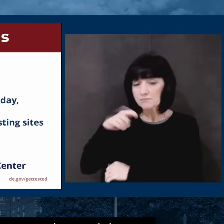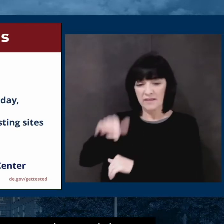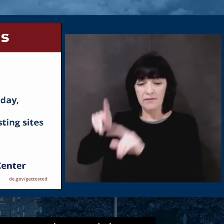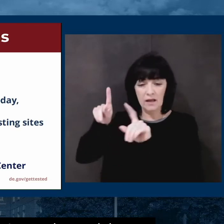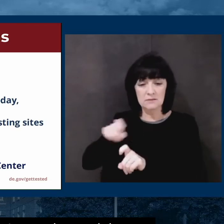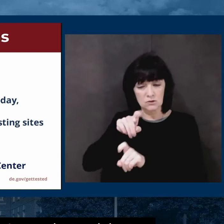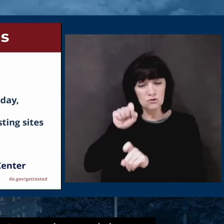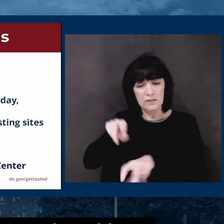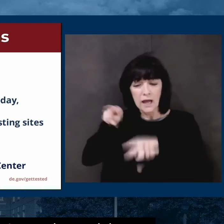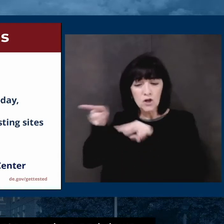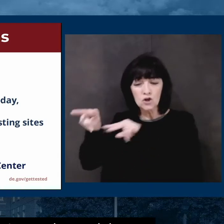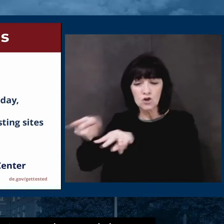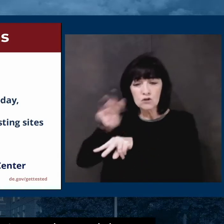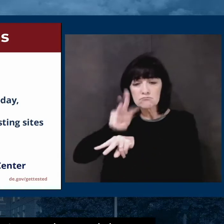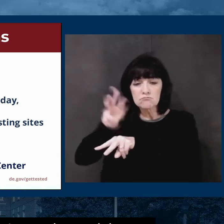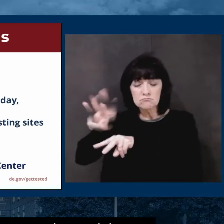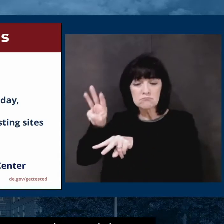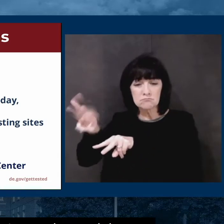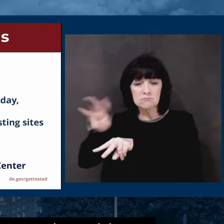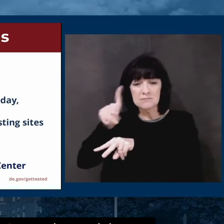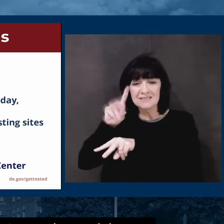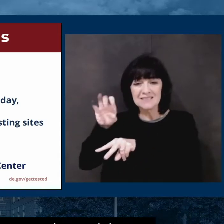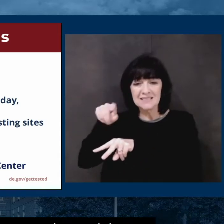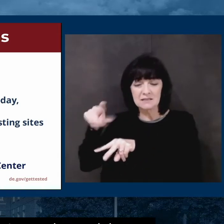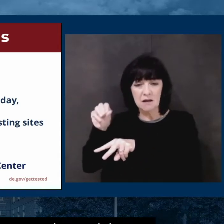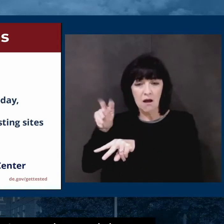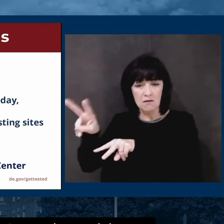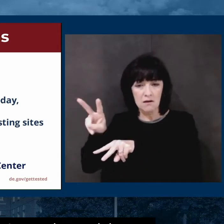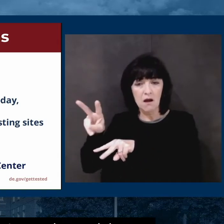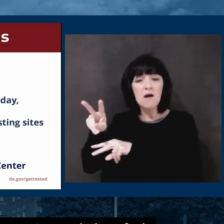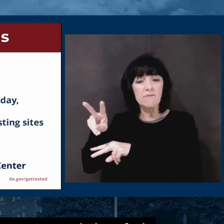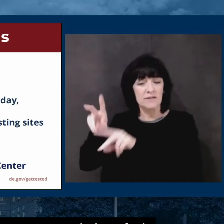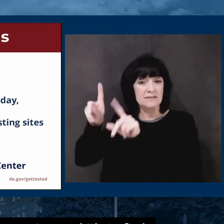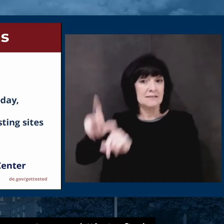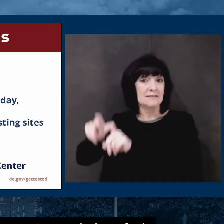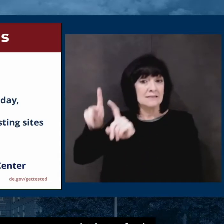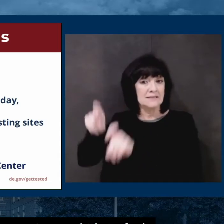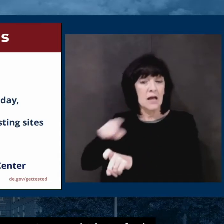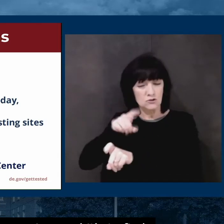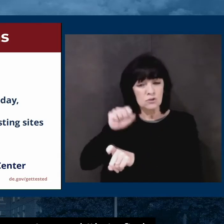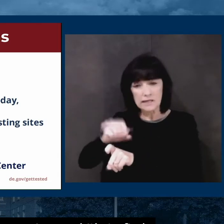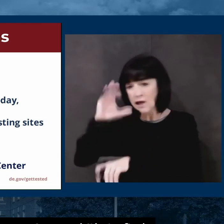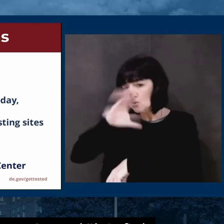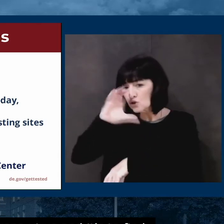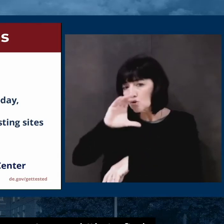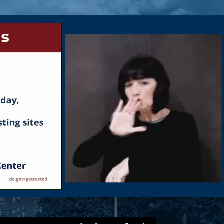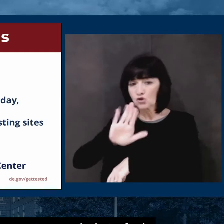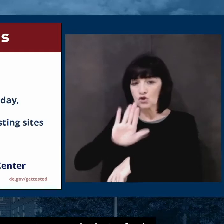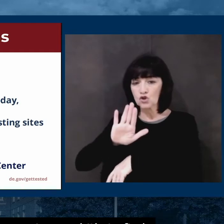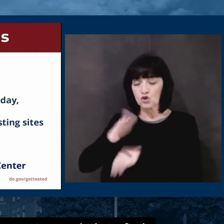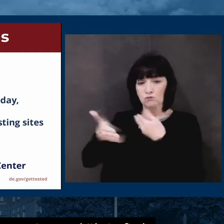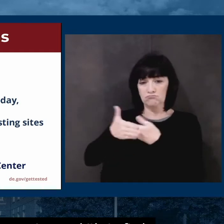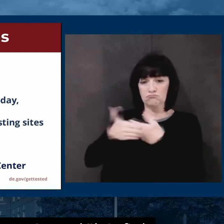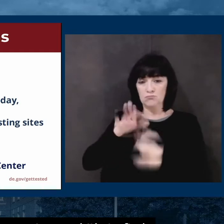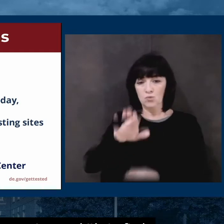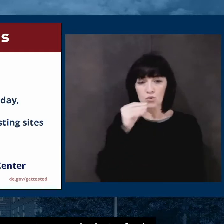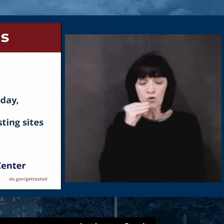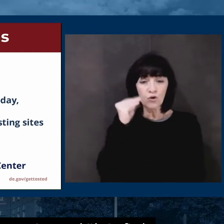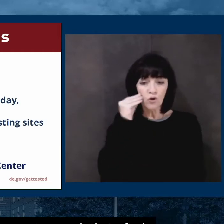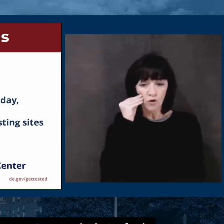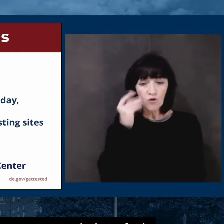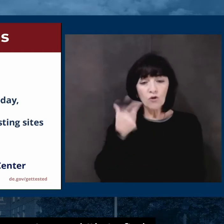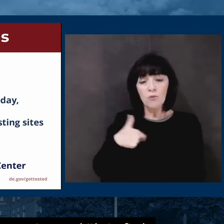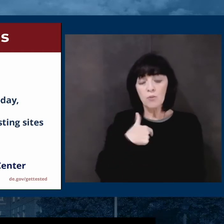coronavirus.delaware.gov to find the closest state service center to you or the closest Walgreens to you to obtain testing. We have a number of